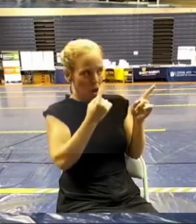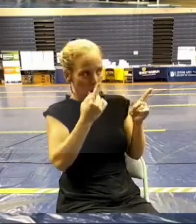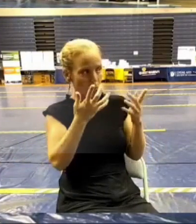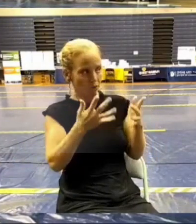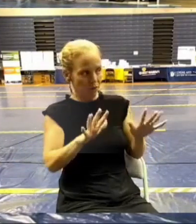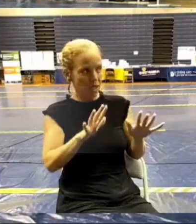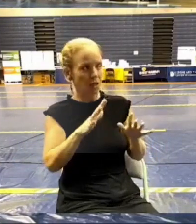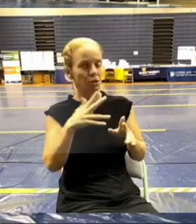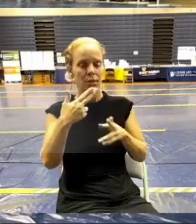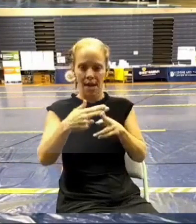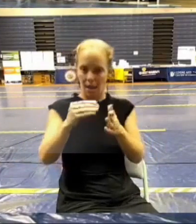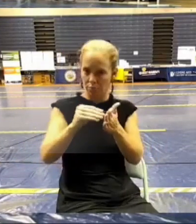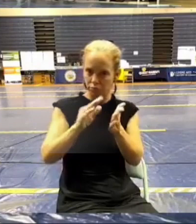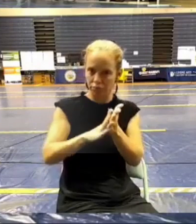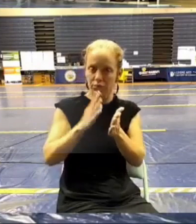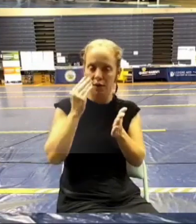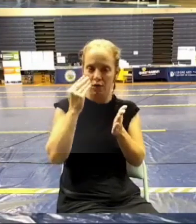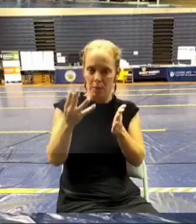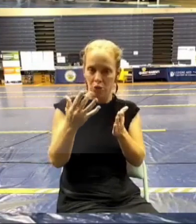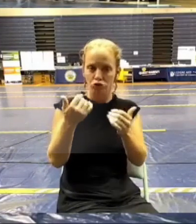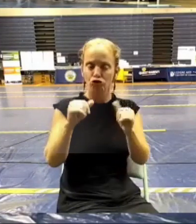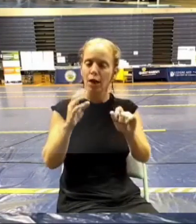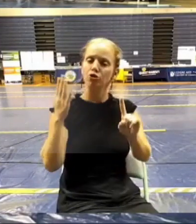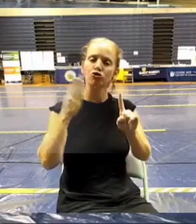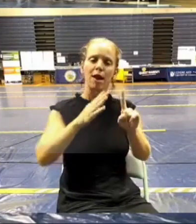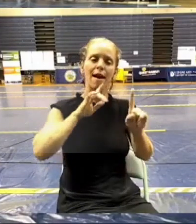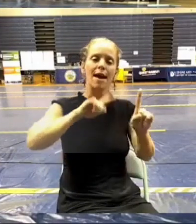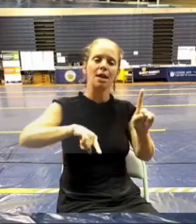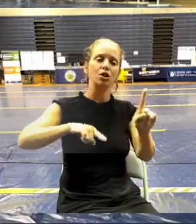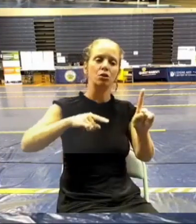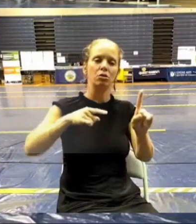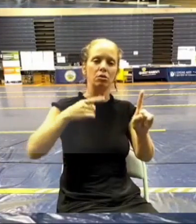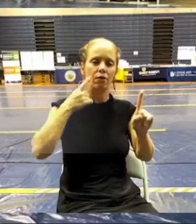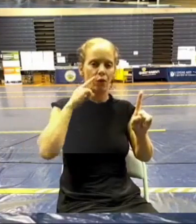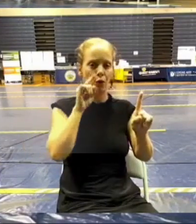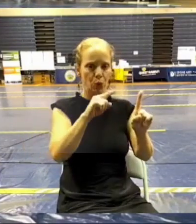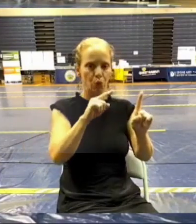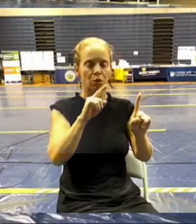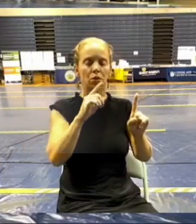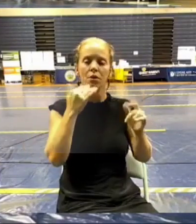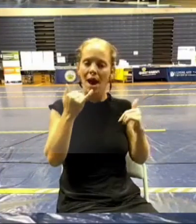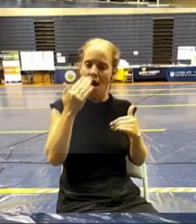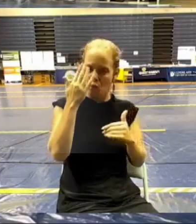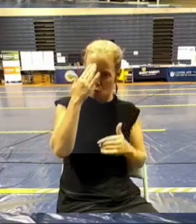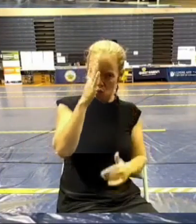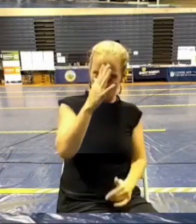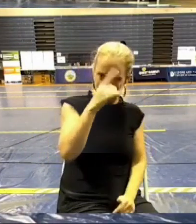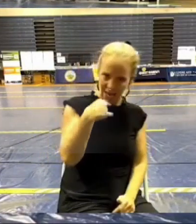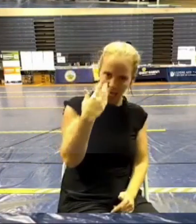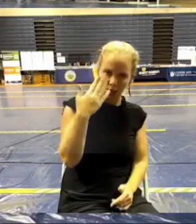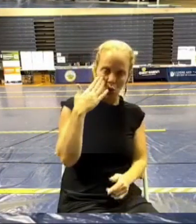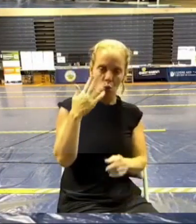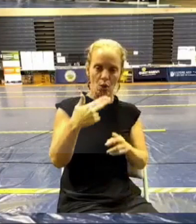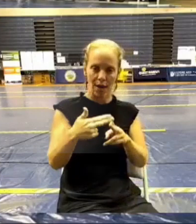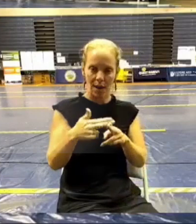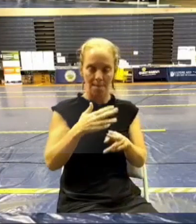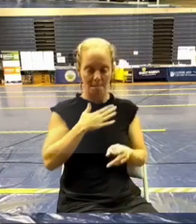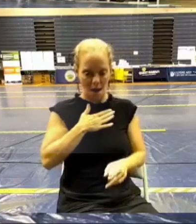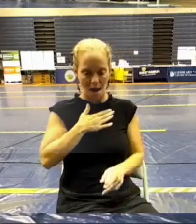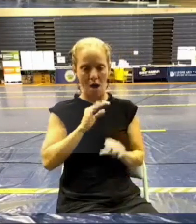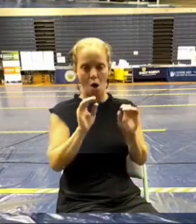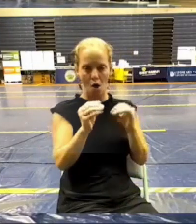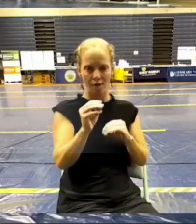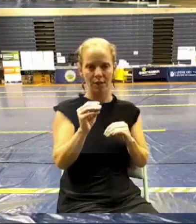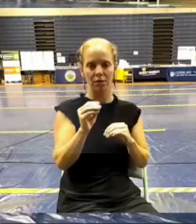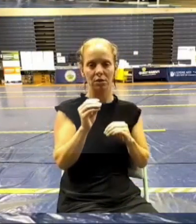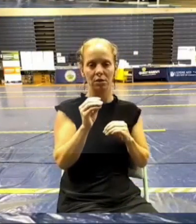take your name, we'll take your information, and we'll try to get a direct answer to you. And you put a face with a name with one of us, either one of my people or one of